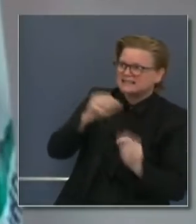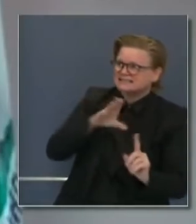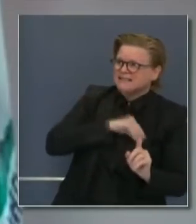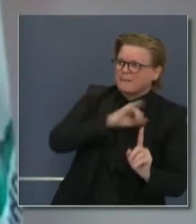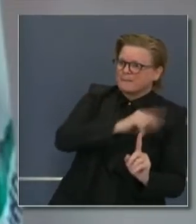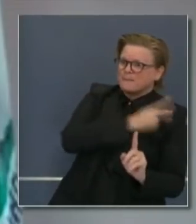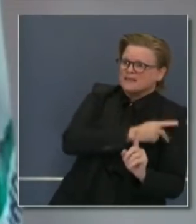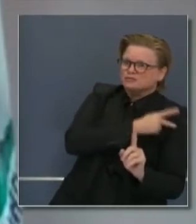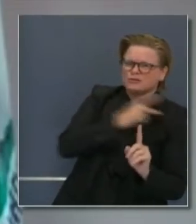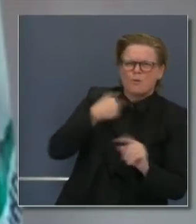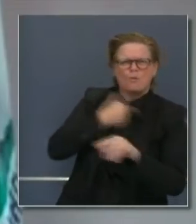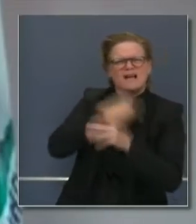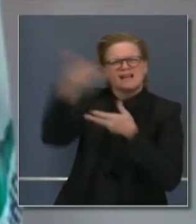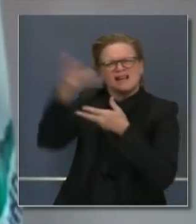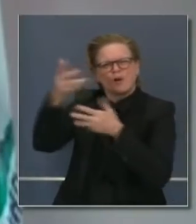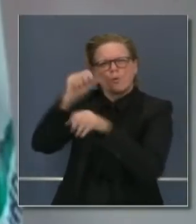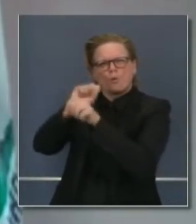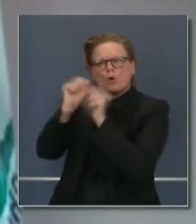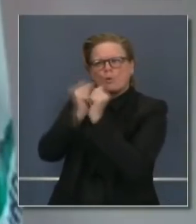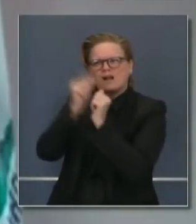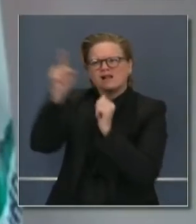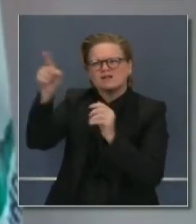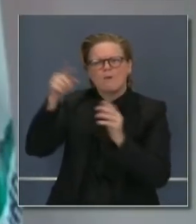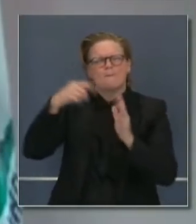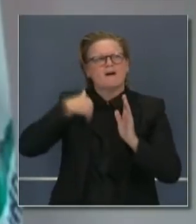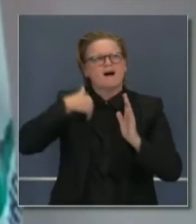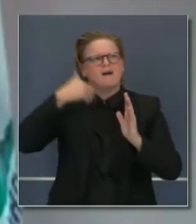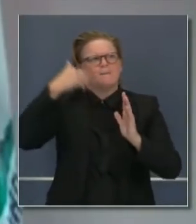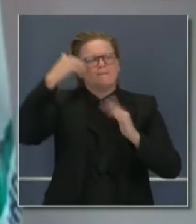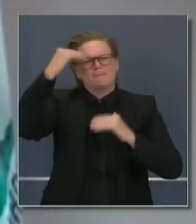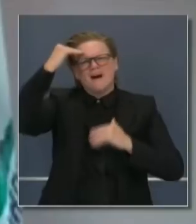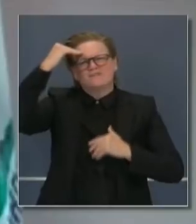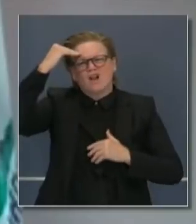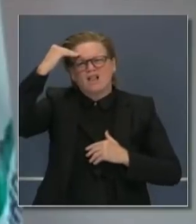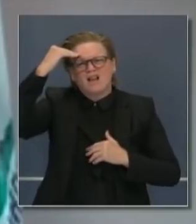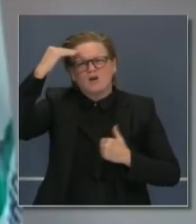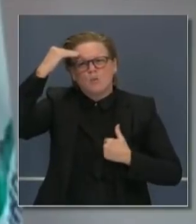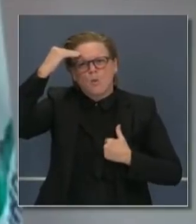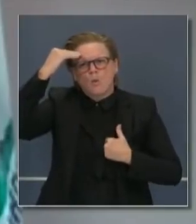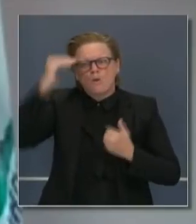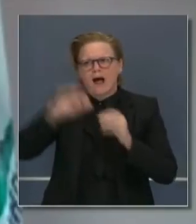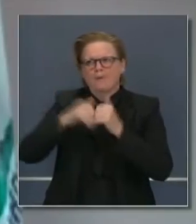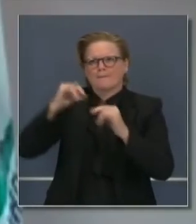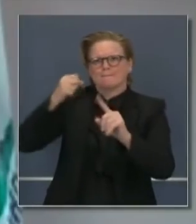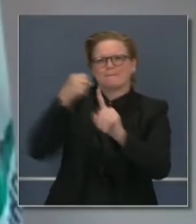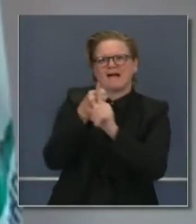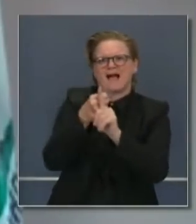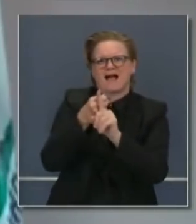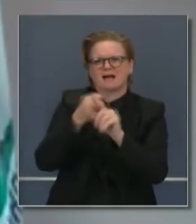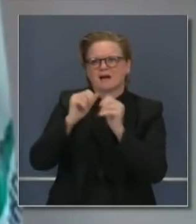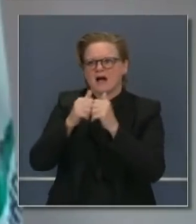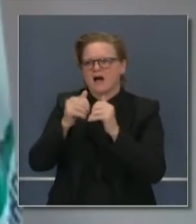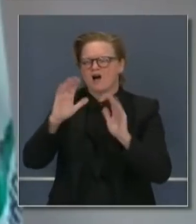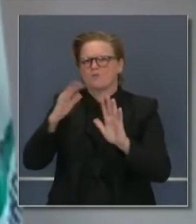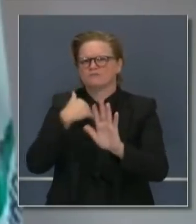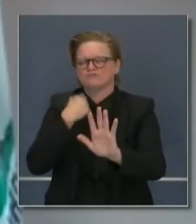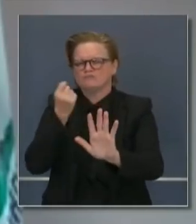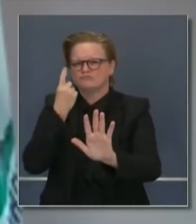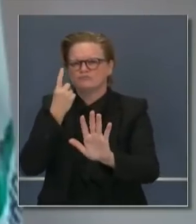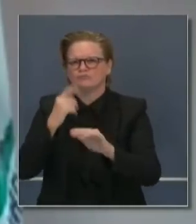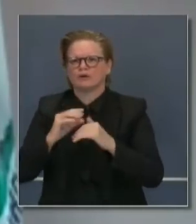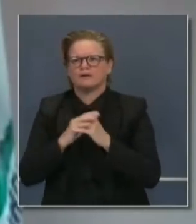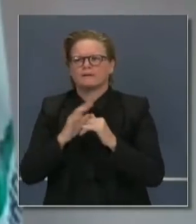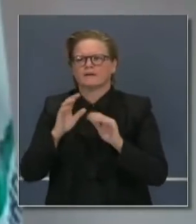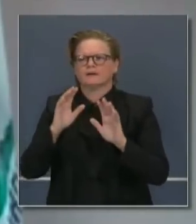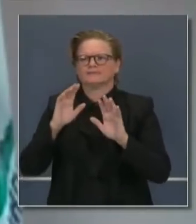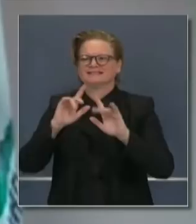mindful about the impact on the ICU capacity, keeping that into account. But as we said, unlike in the